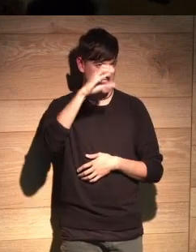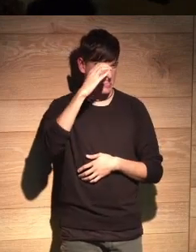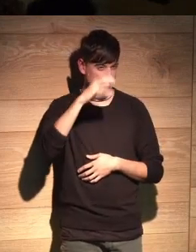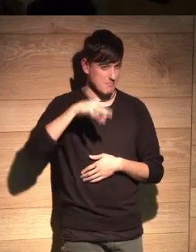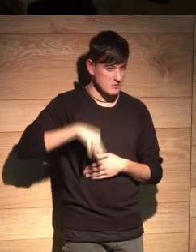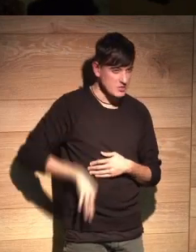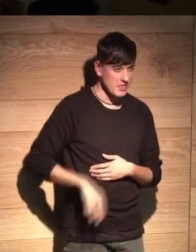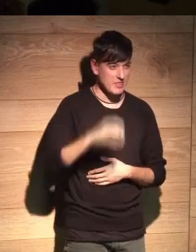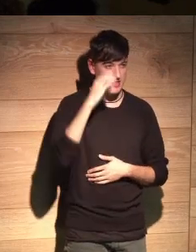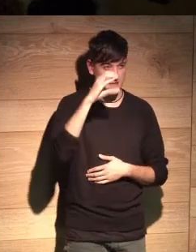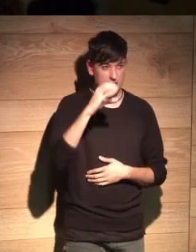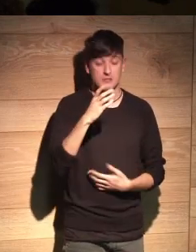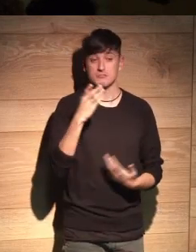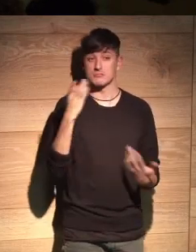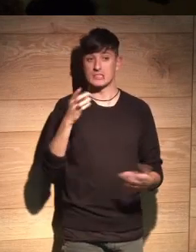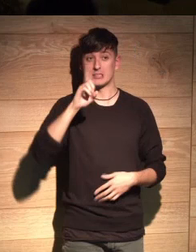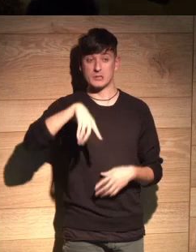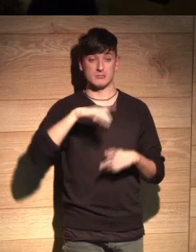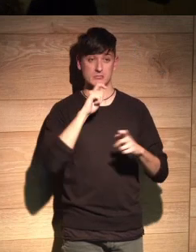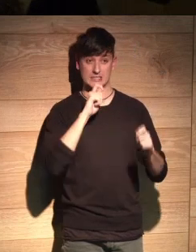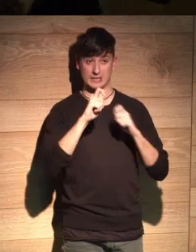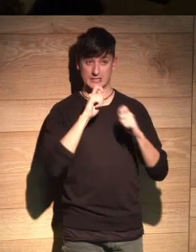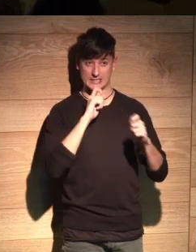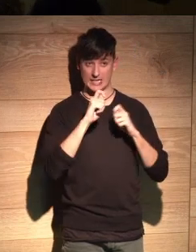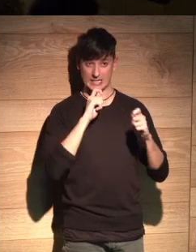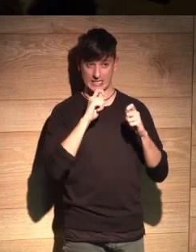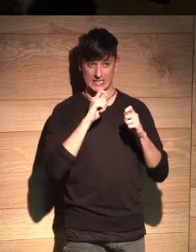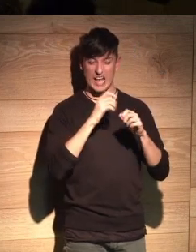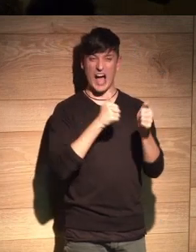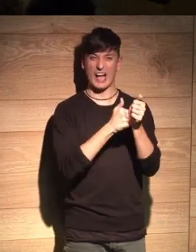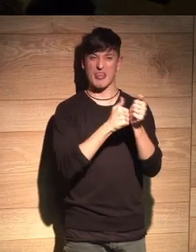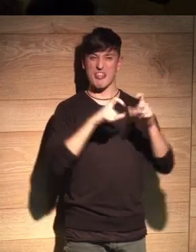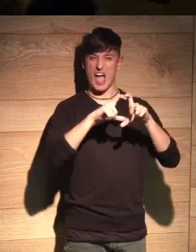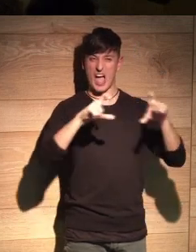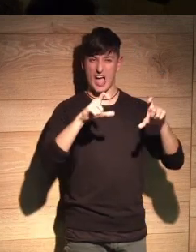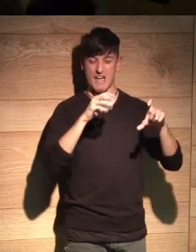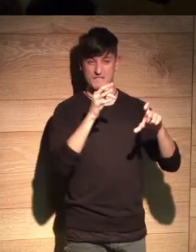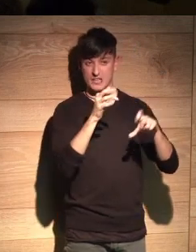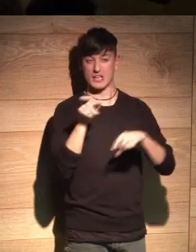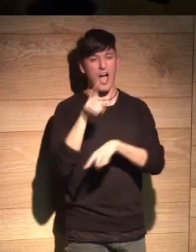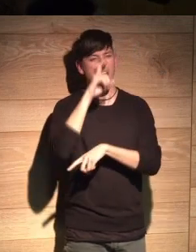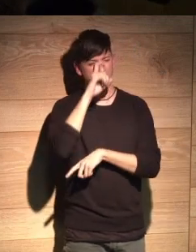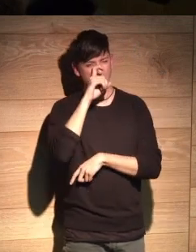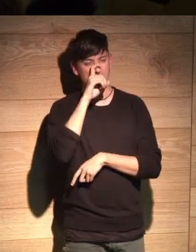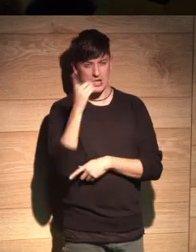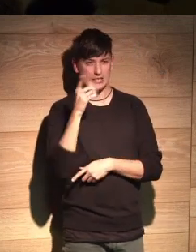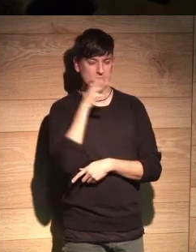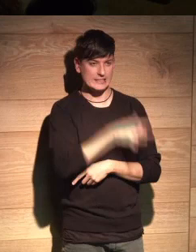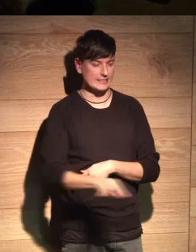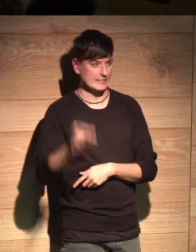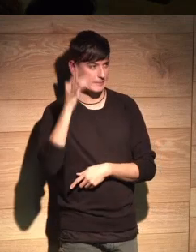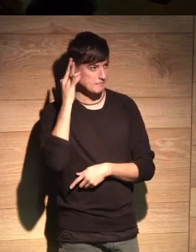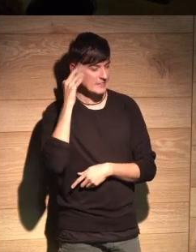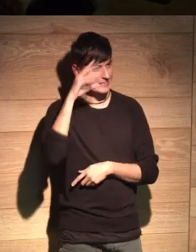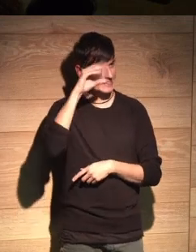women. In this case, also in an interview in the FA agency, she reminded that the